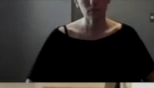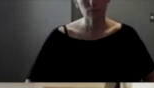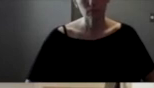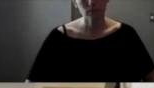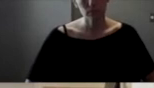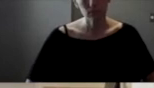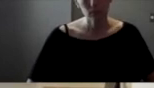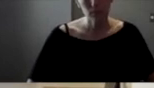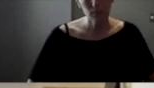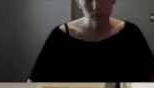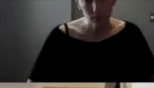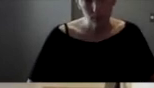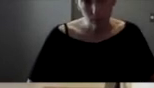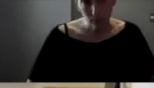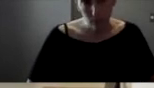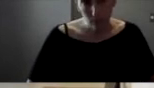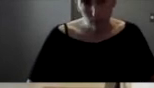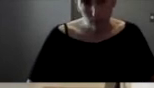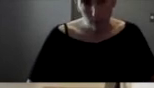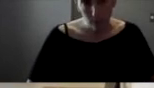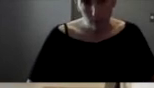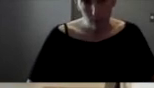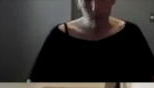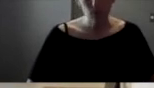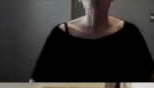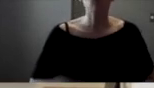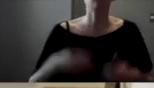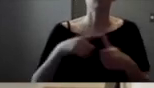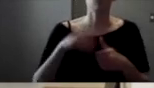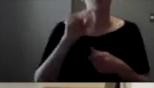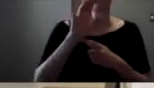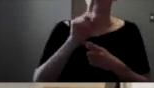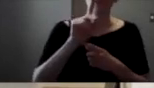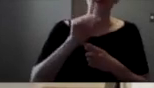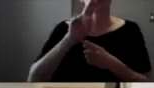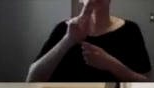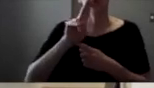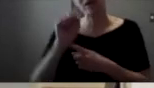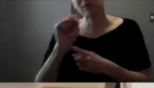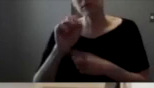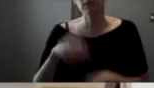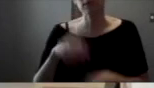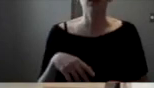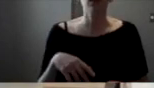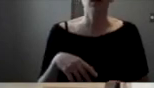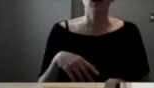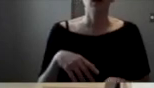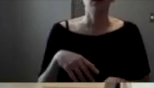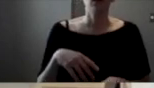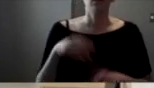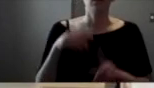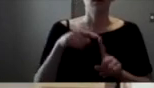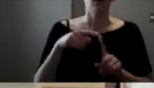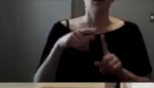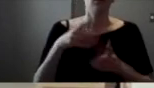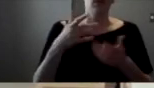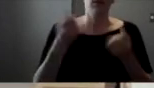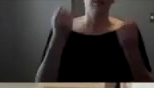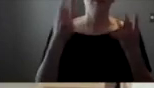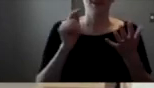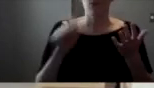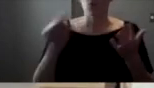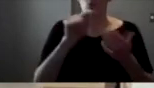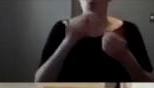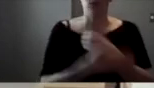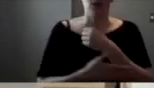IUD and of course the hormonal IUS system, in terms of services, like we keep saying, in many of these countries that we work in,